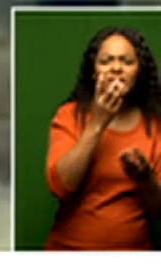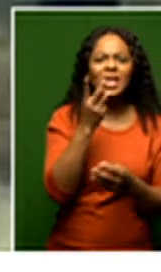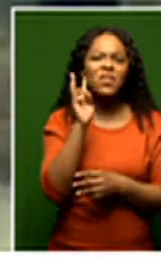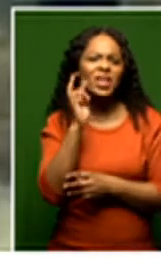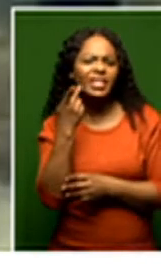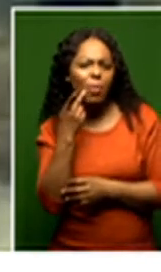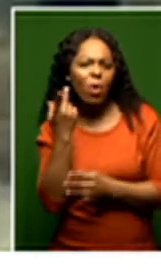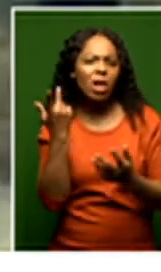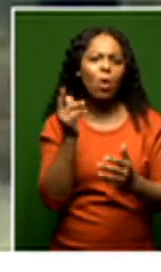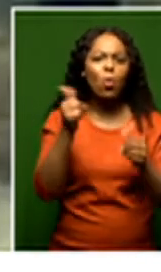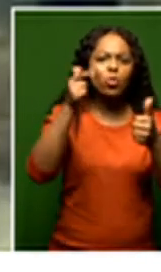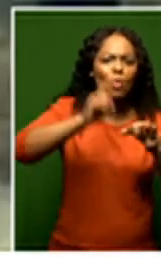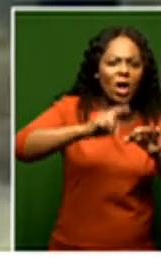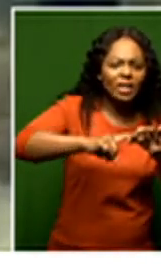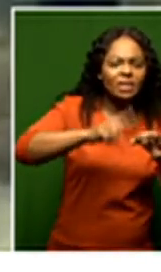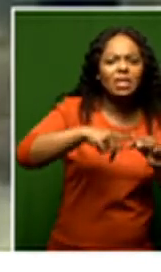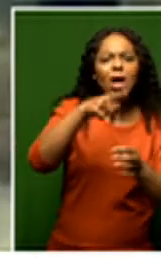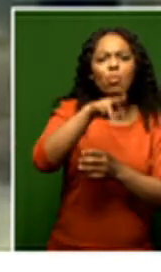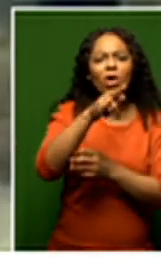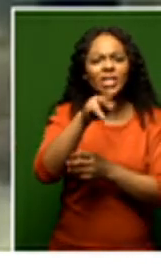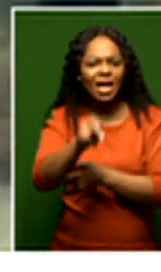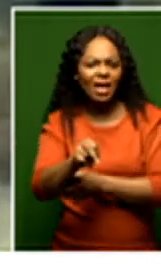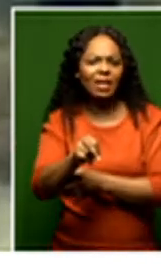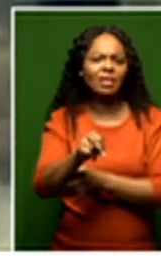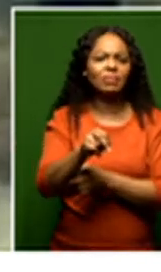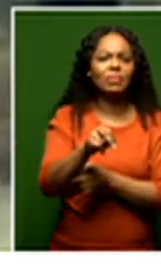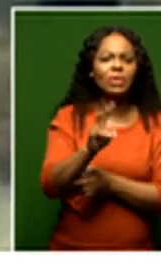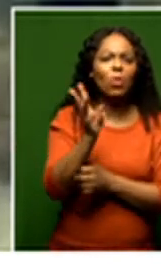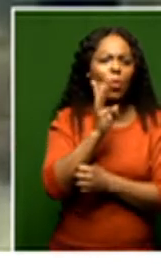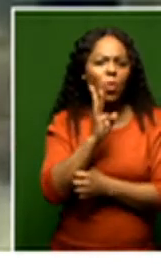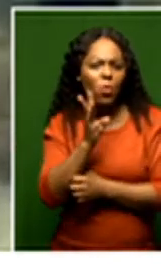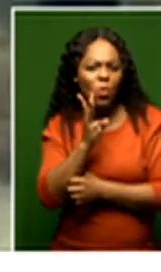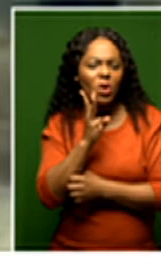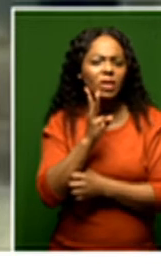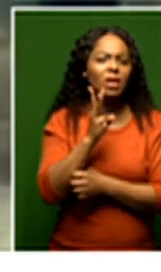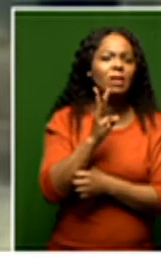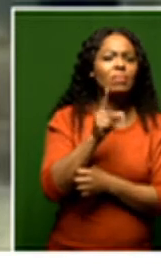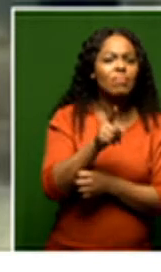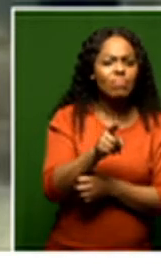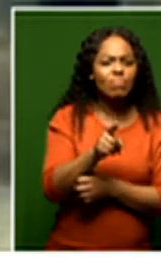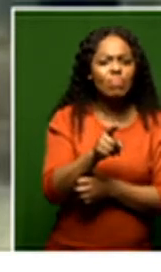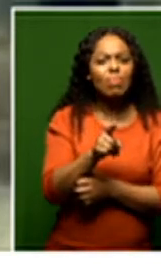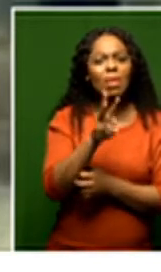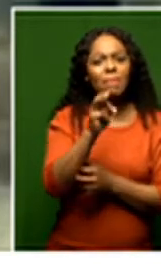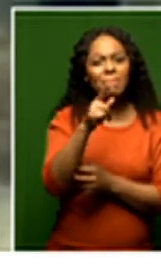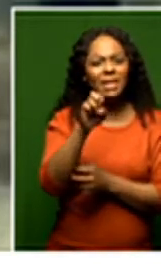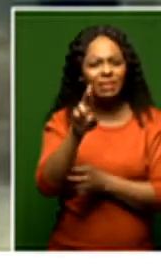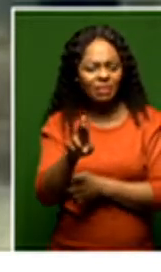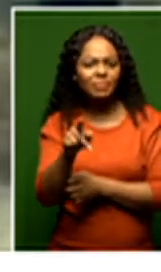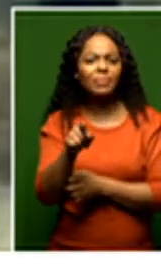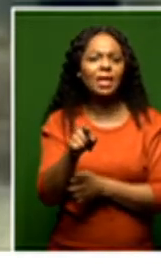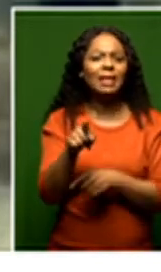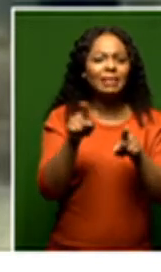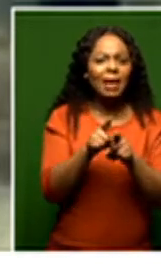vegetables, good quality protein, legumes, fresh water, if we are putting nutrient-rich food into